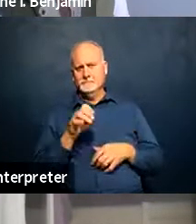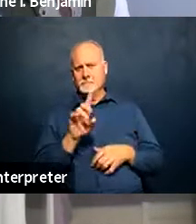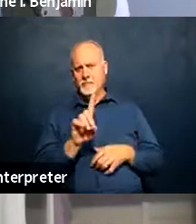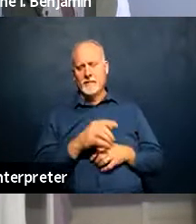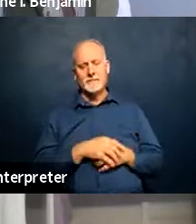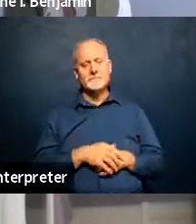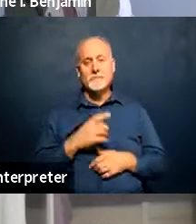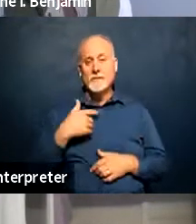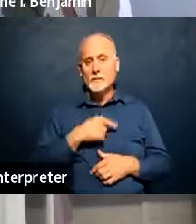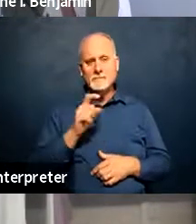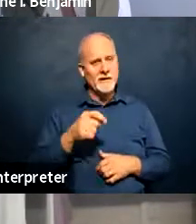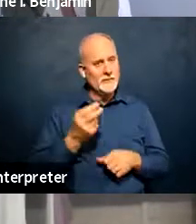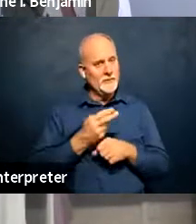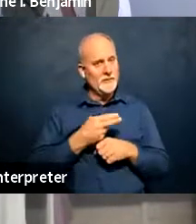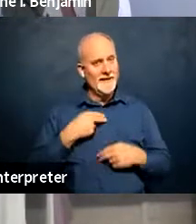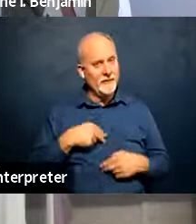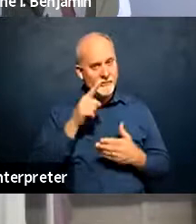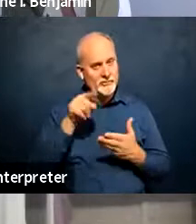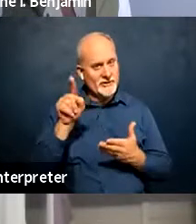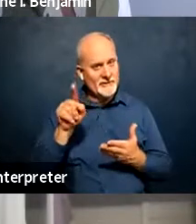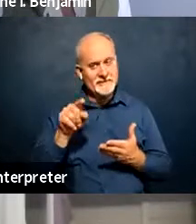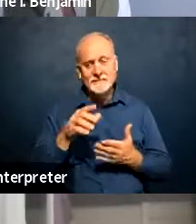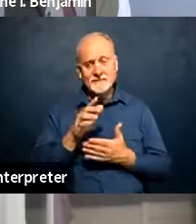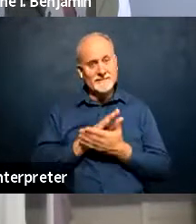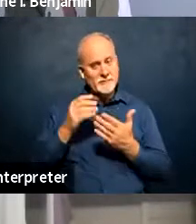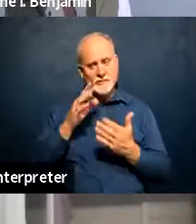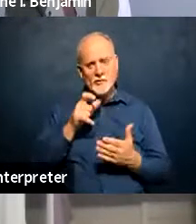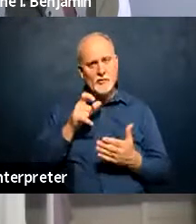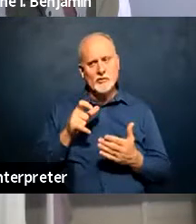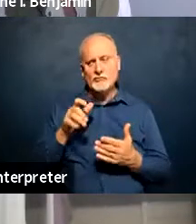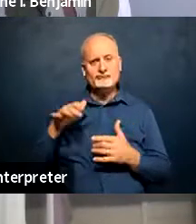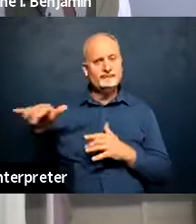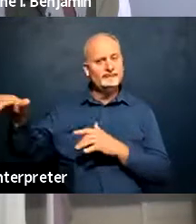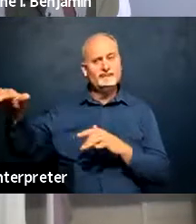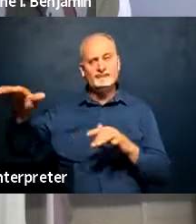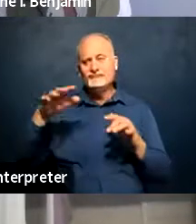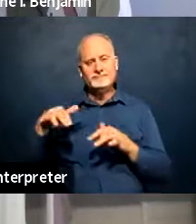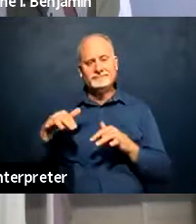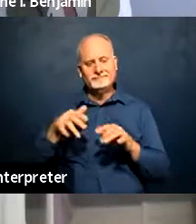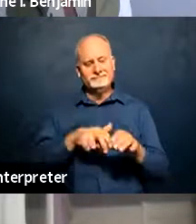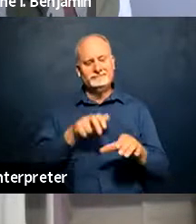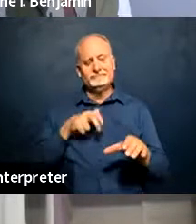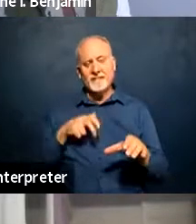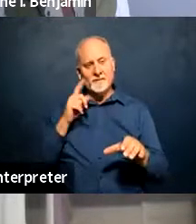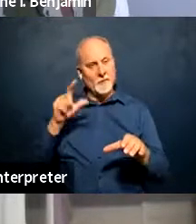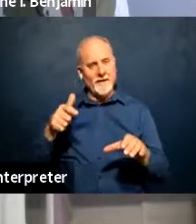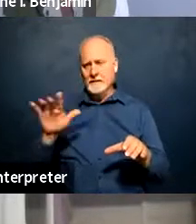to continue using our health check. So I do know that some students that took a break away from campus kind of checked out of health check for a little